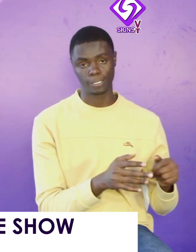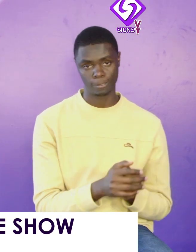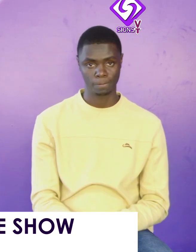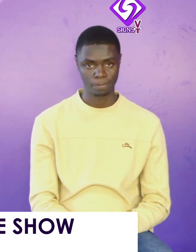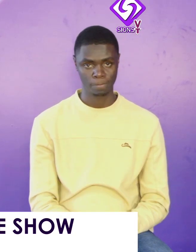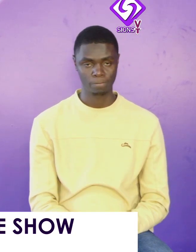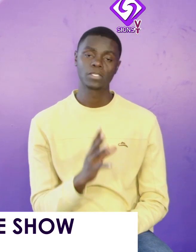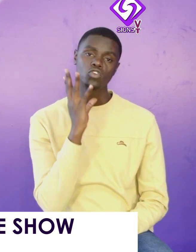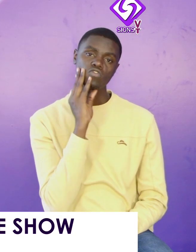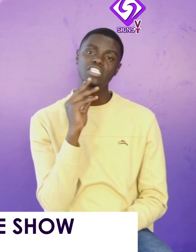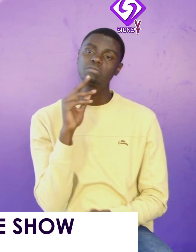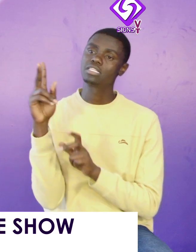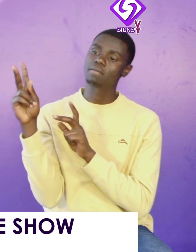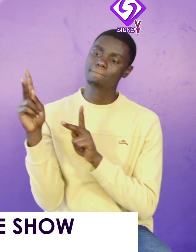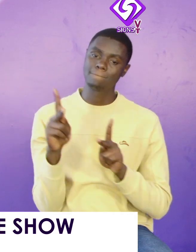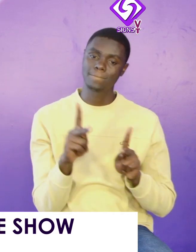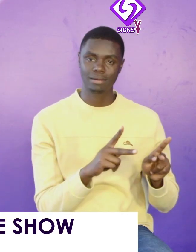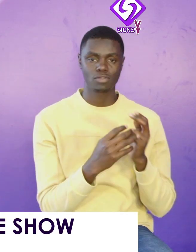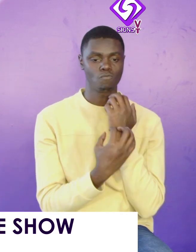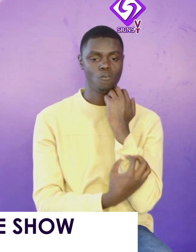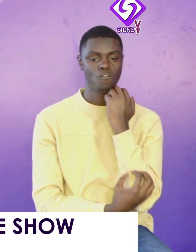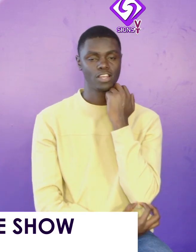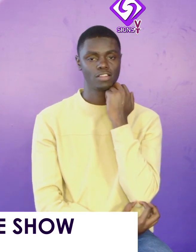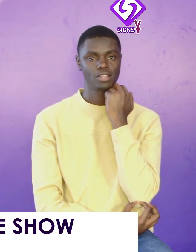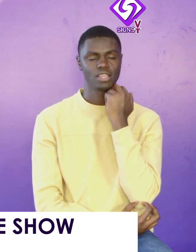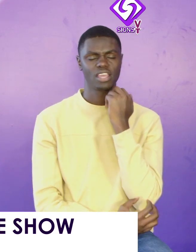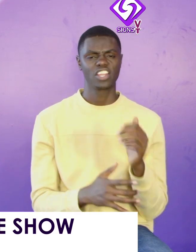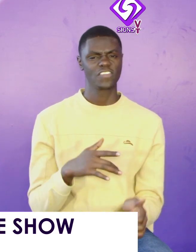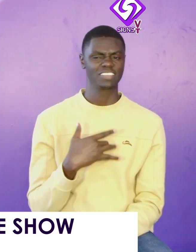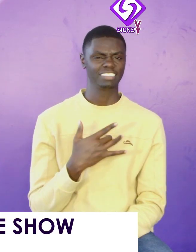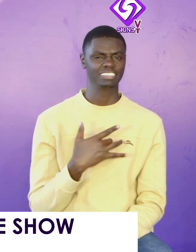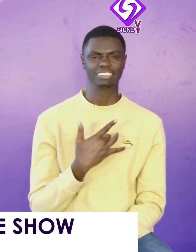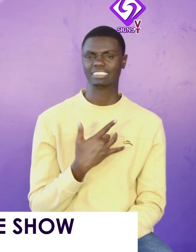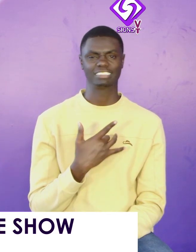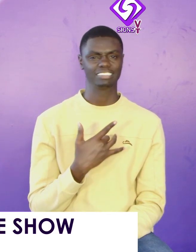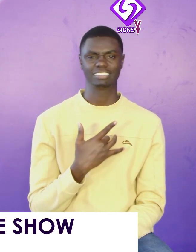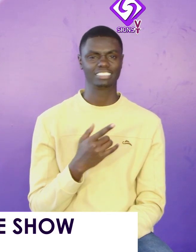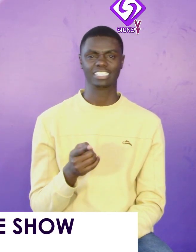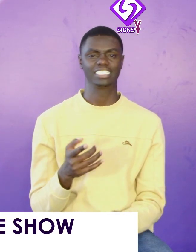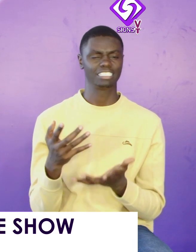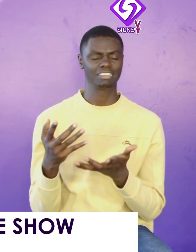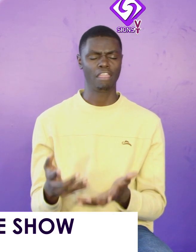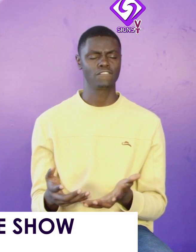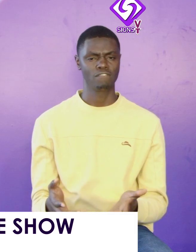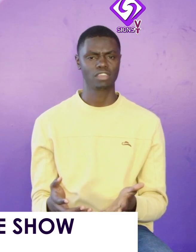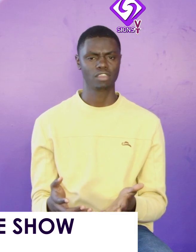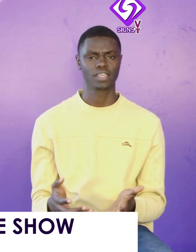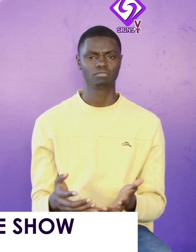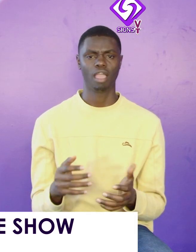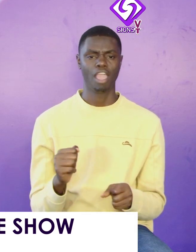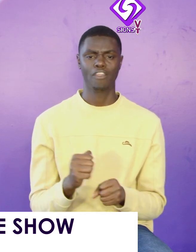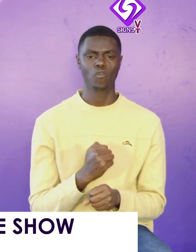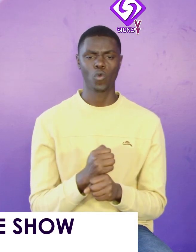You've experienced patterns of poverty. And you feel like this is taking you too much to the, to